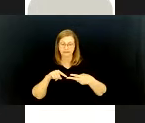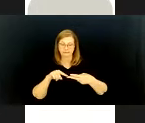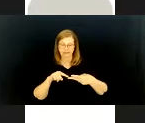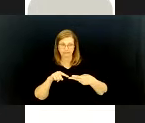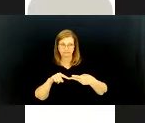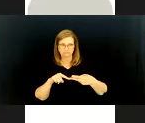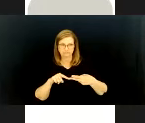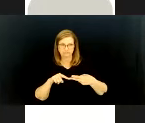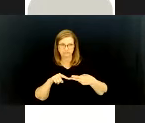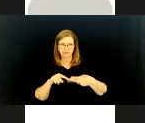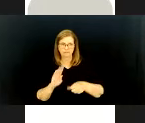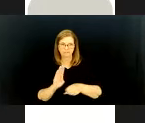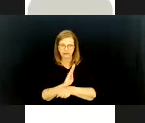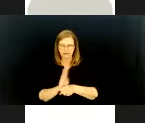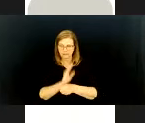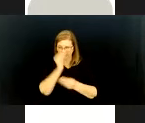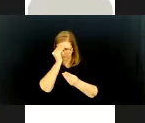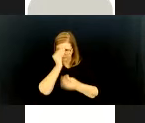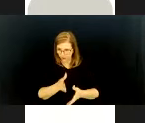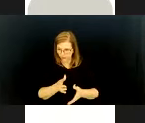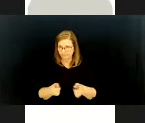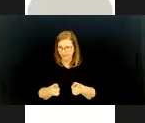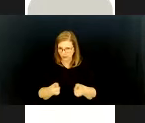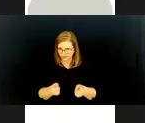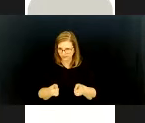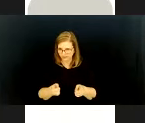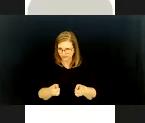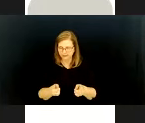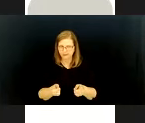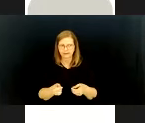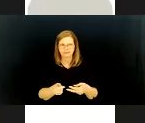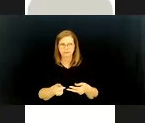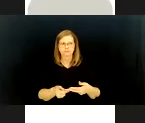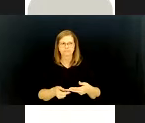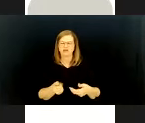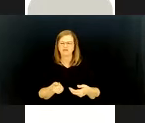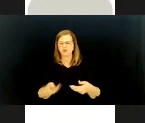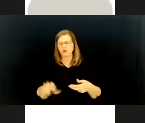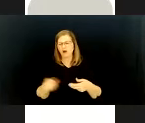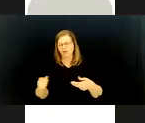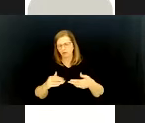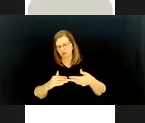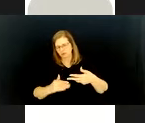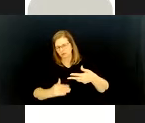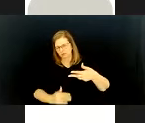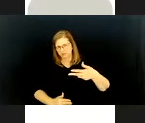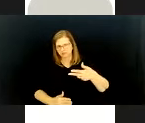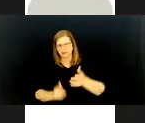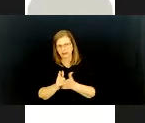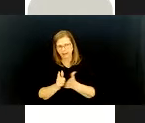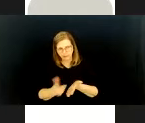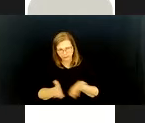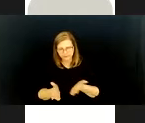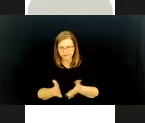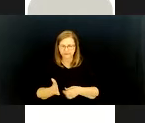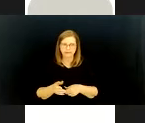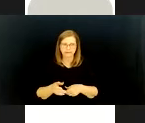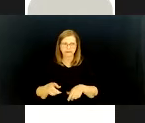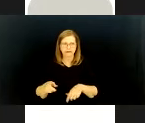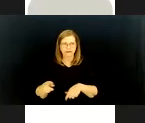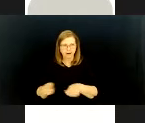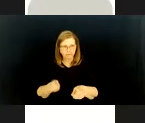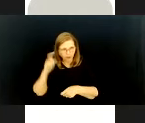by business information management. And then she also had a few other ones with legal services, governance, but her top